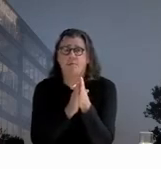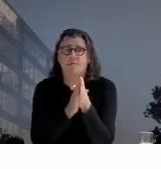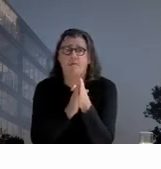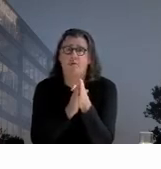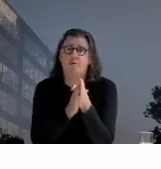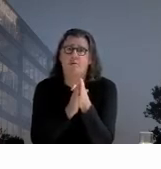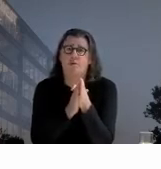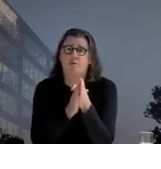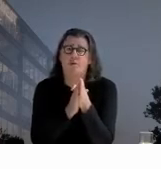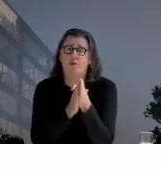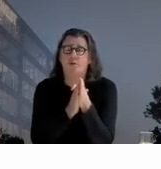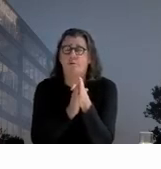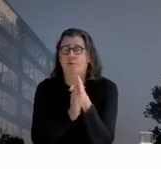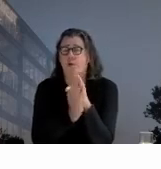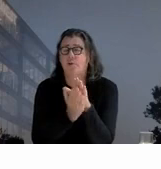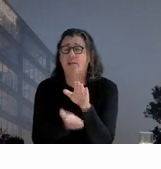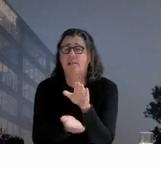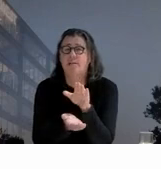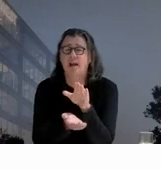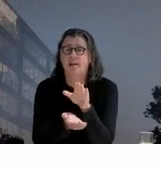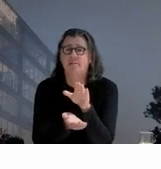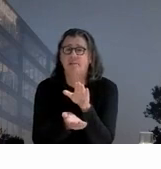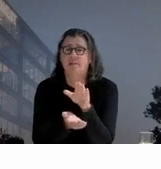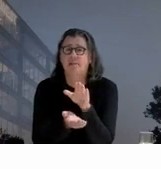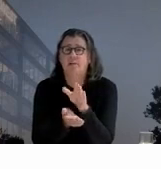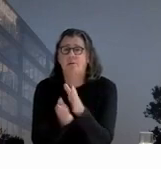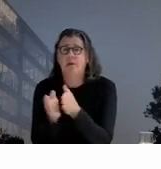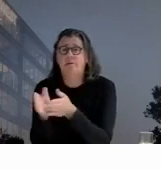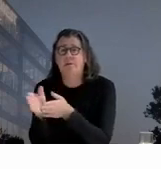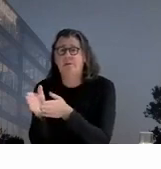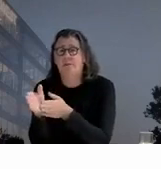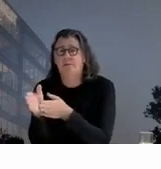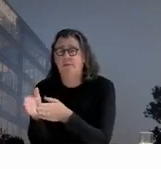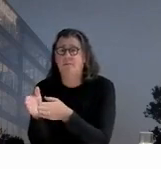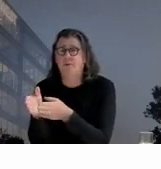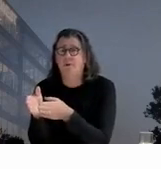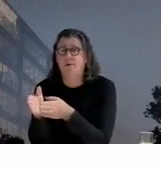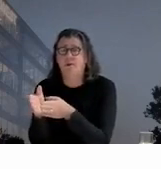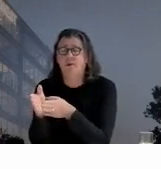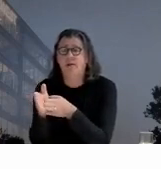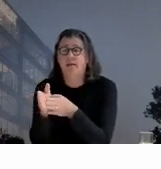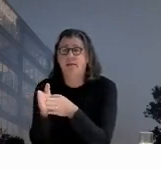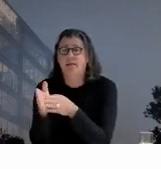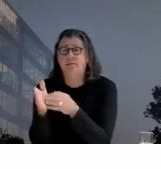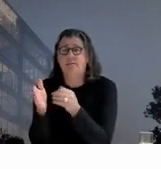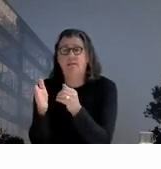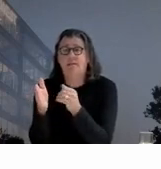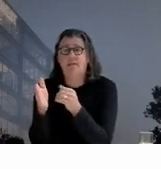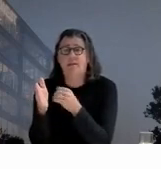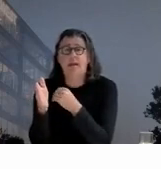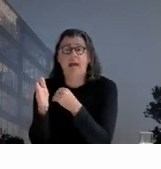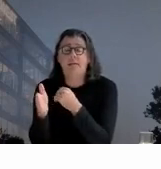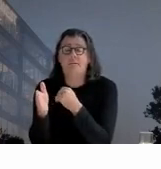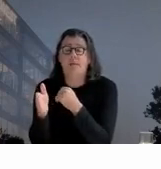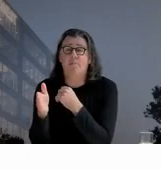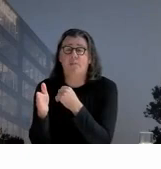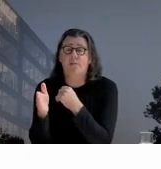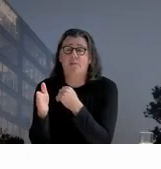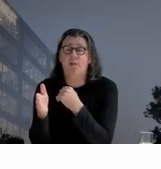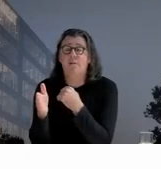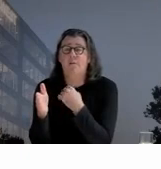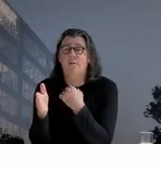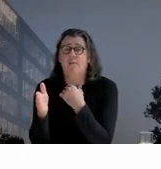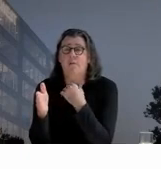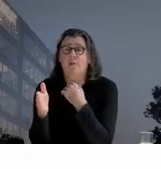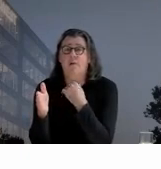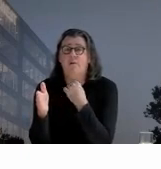the options for 44 Waterloo, but only to ground, whereas the fifth one over is the actual option